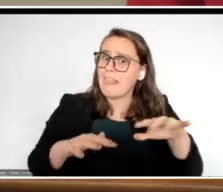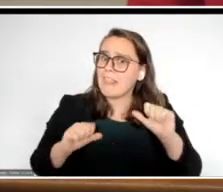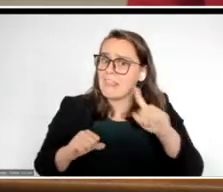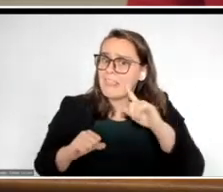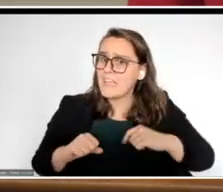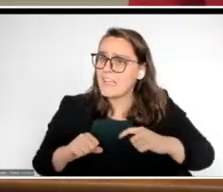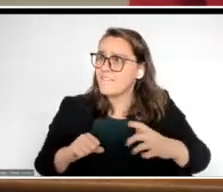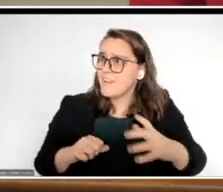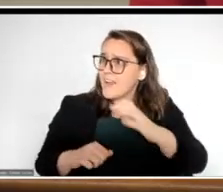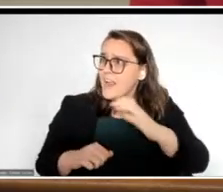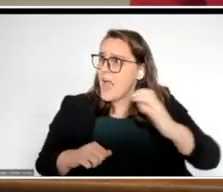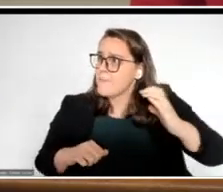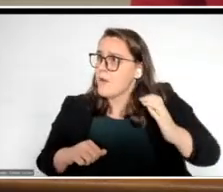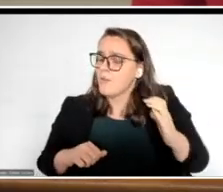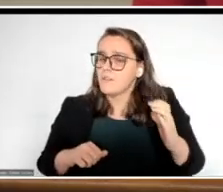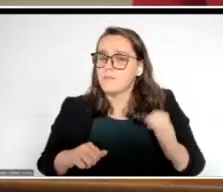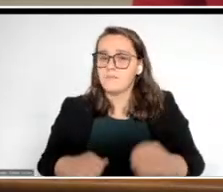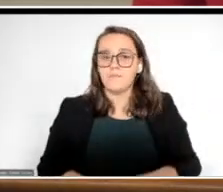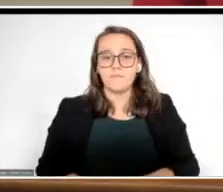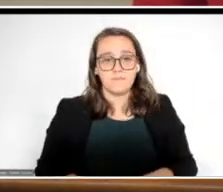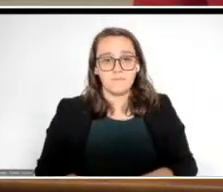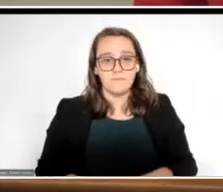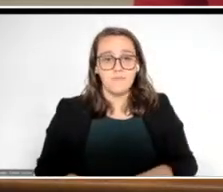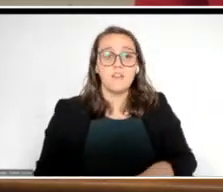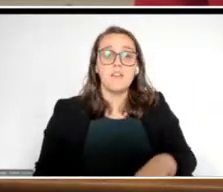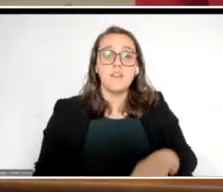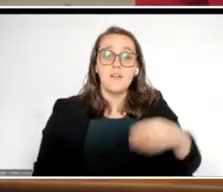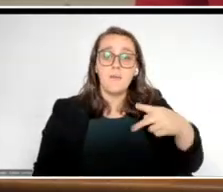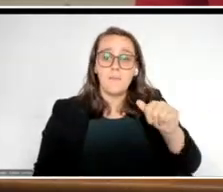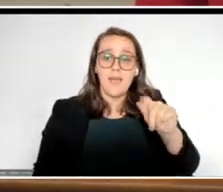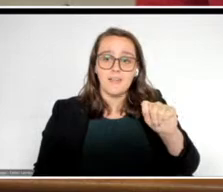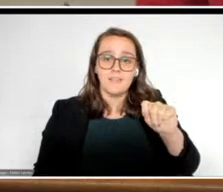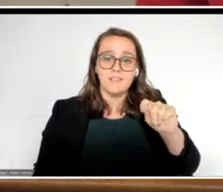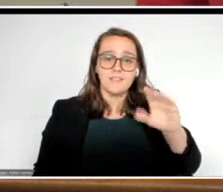testimony of President Trump's White House counsel, Pat Cipollone.